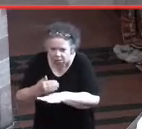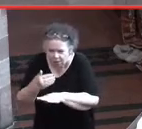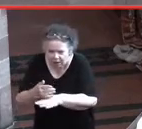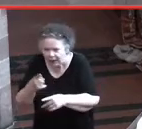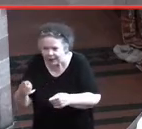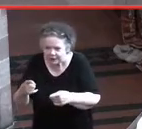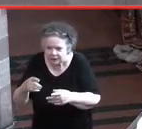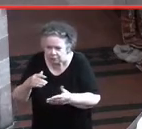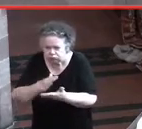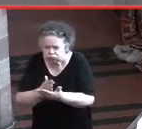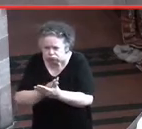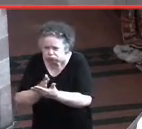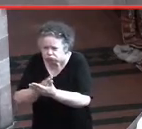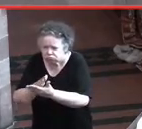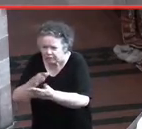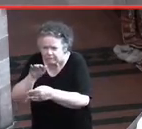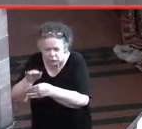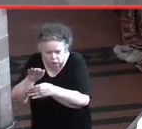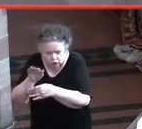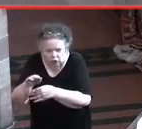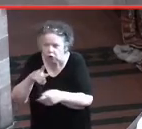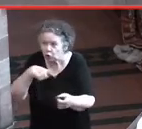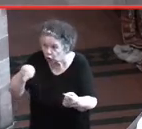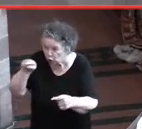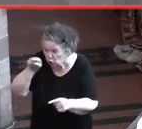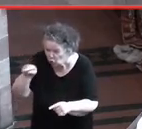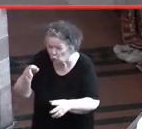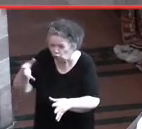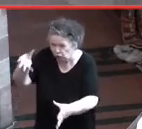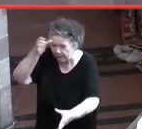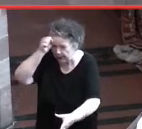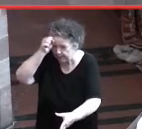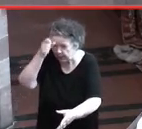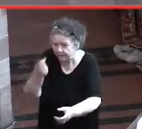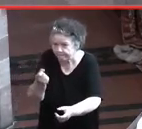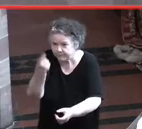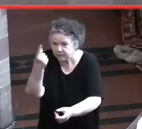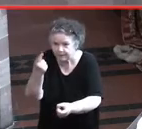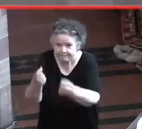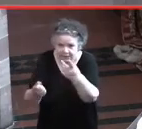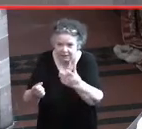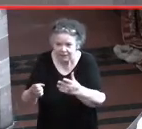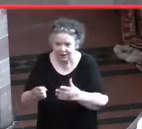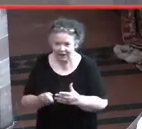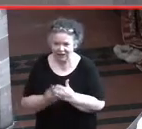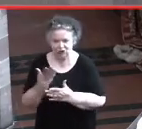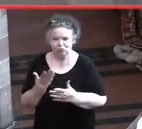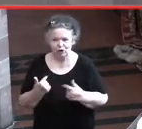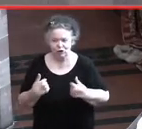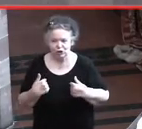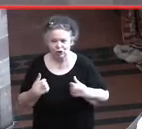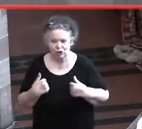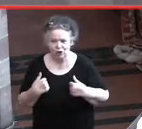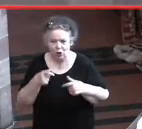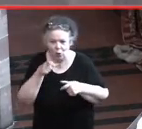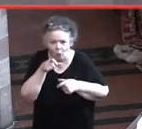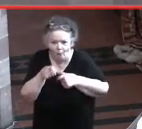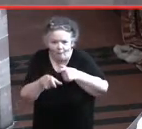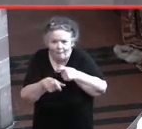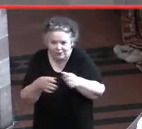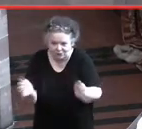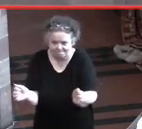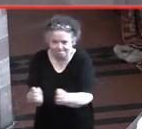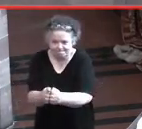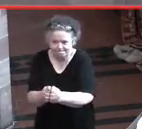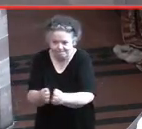that we face, you remember those glimpses of inspiration, those words of